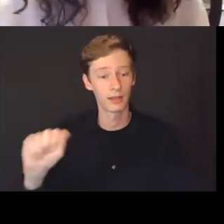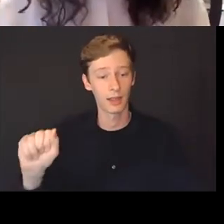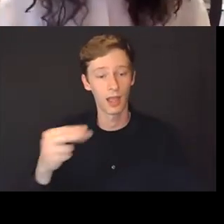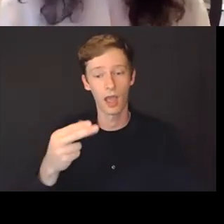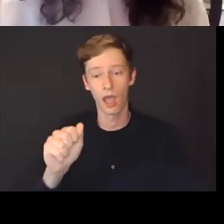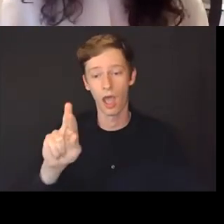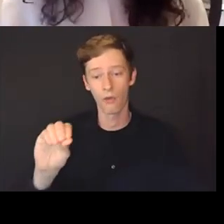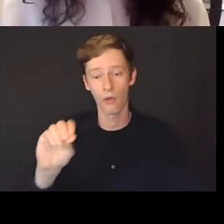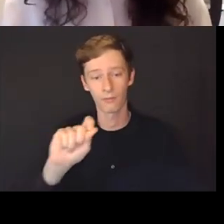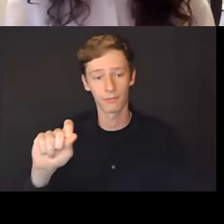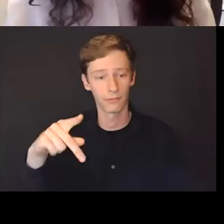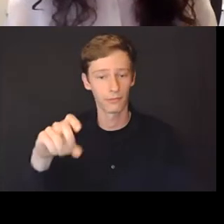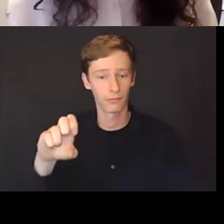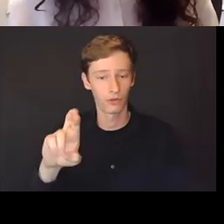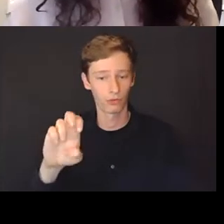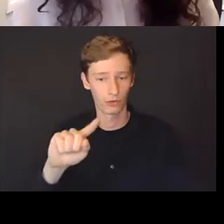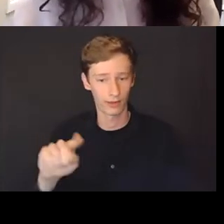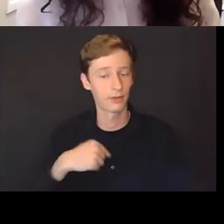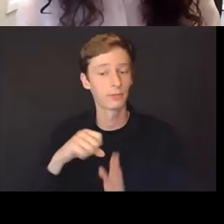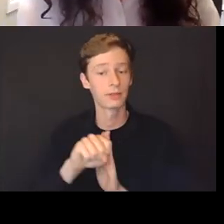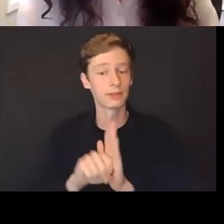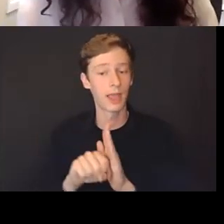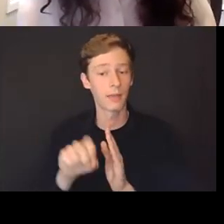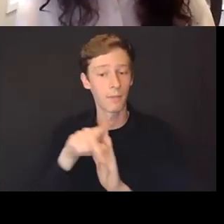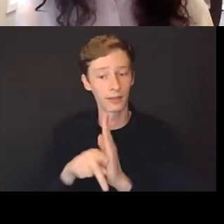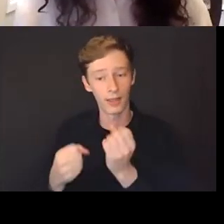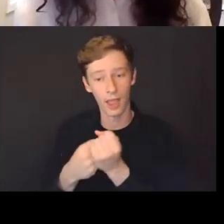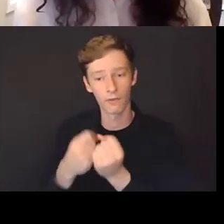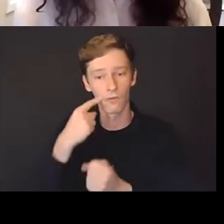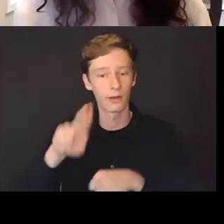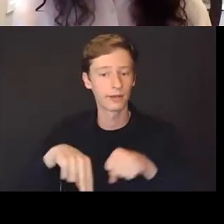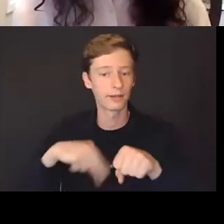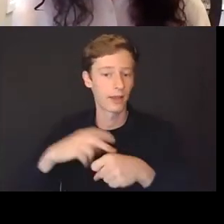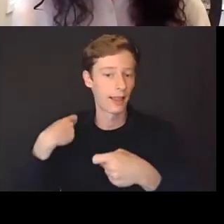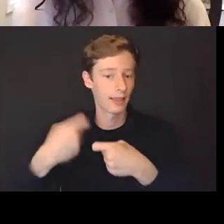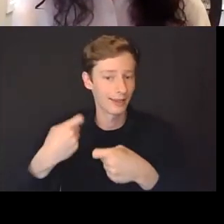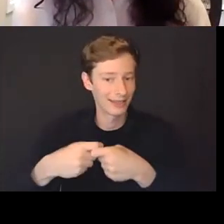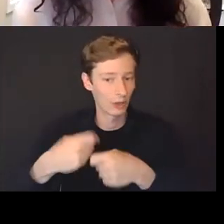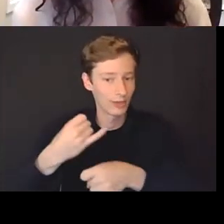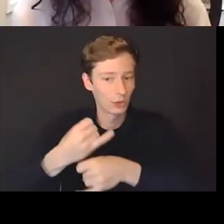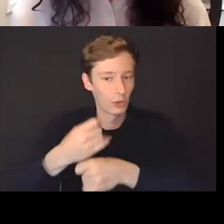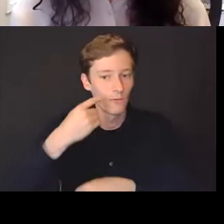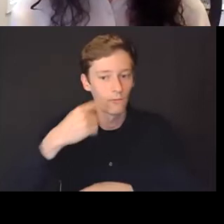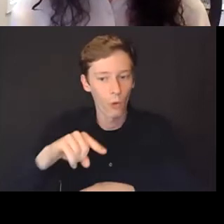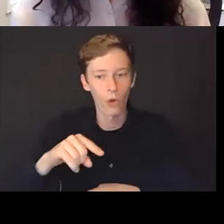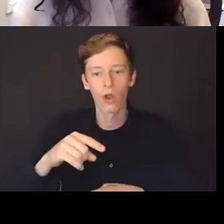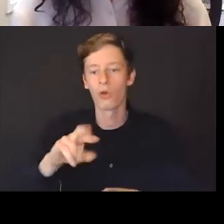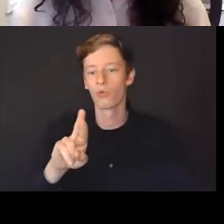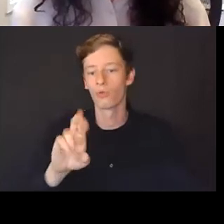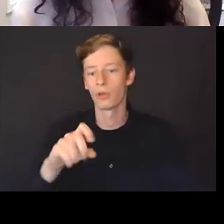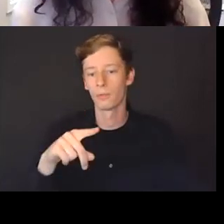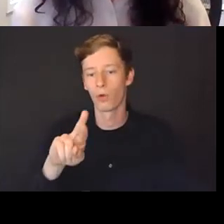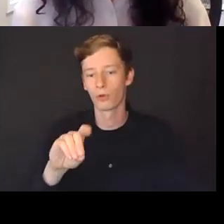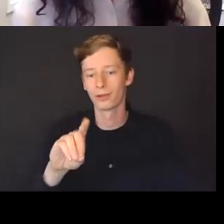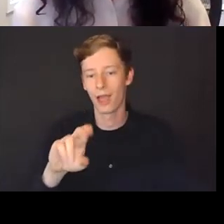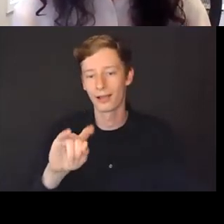as the state policy advocate for the National Latina Institute for Reproductive Justice. And essentially at